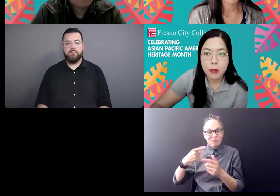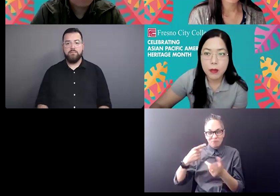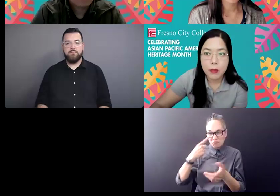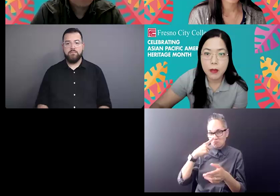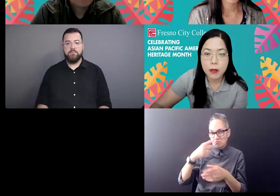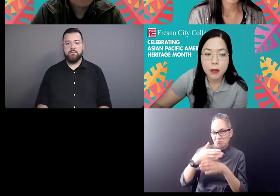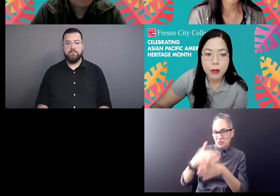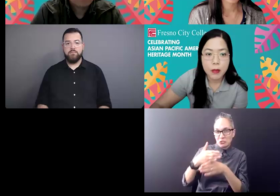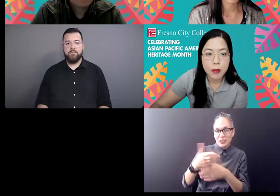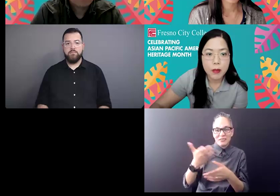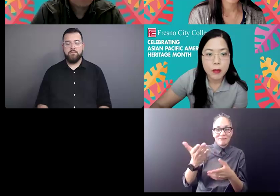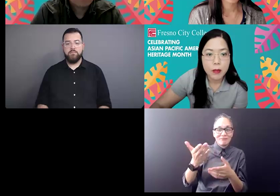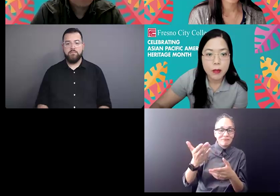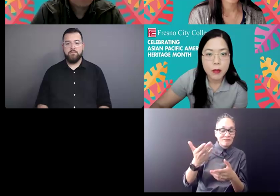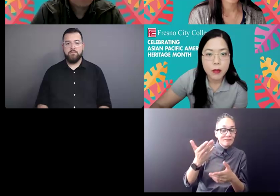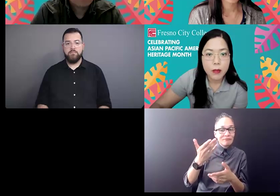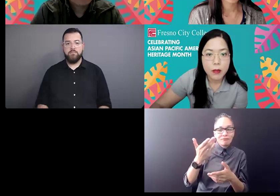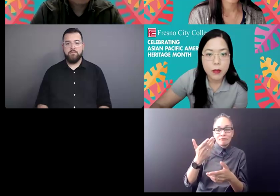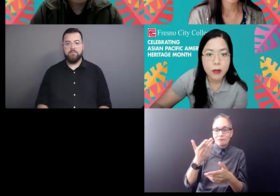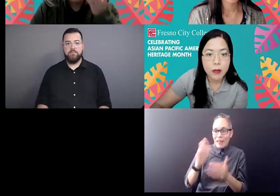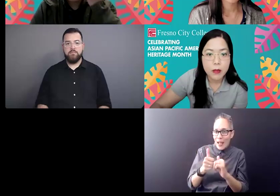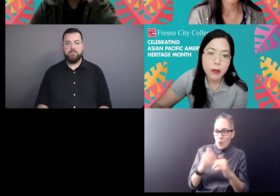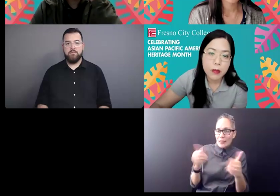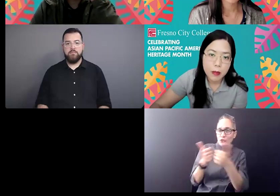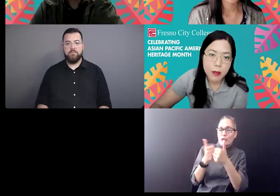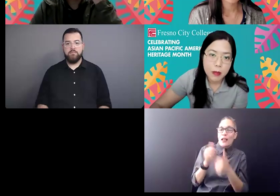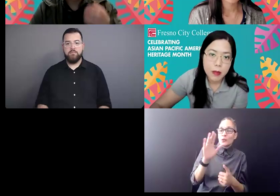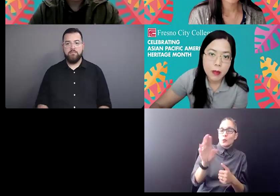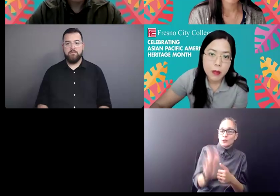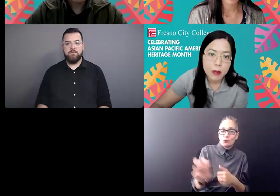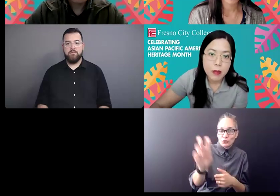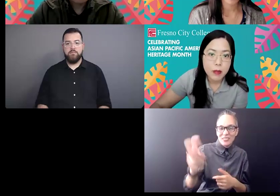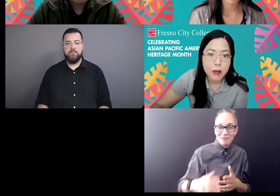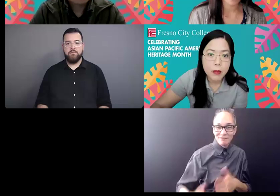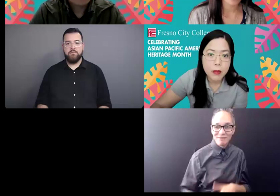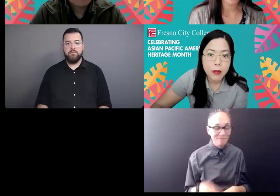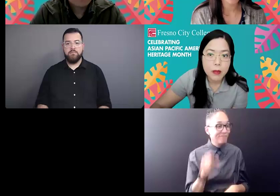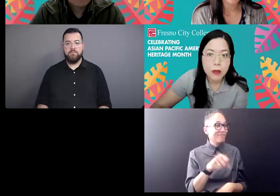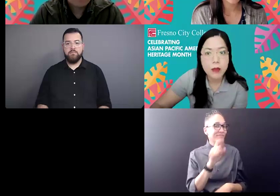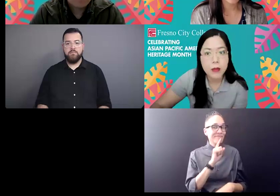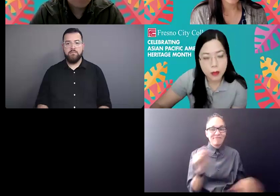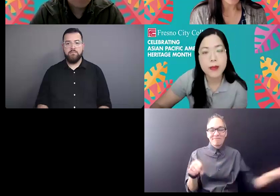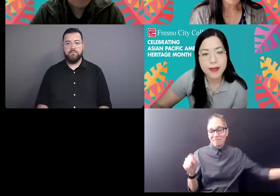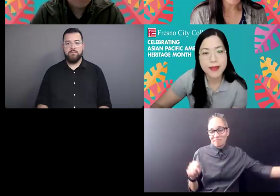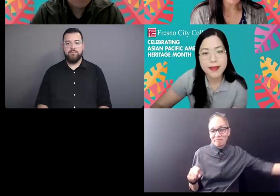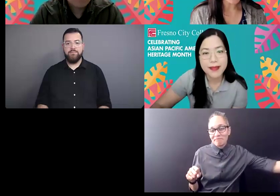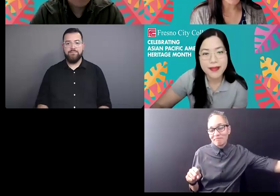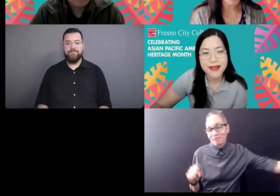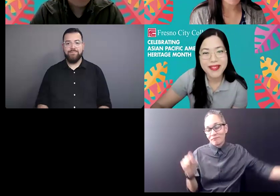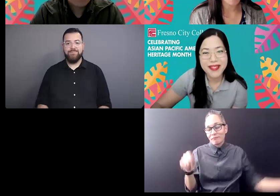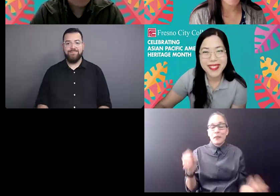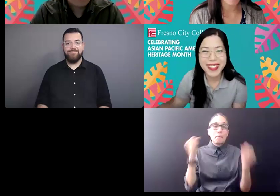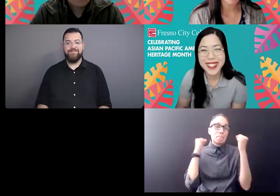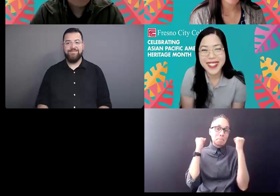with us as being something like a challenge to you know, your journey as well? Oh yeah, absolutely. Lots of